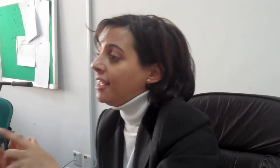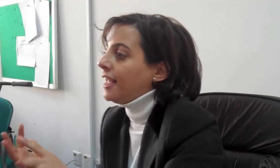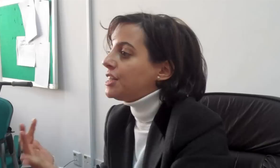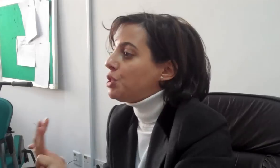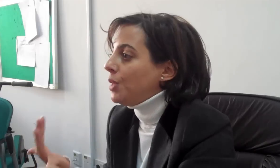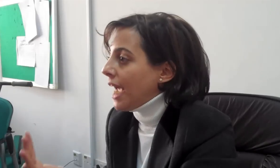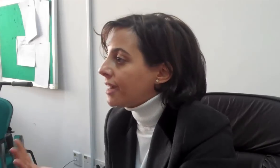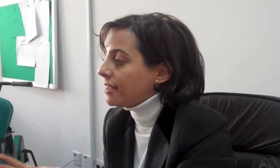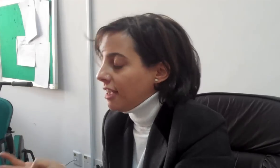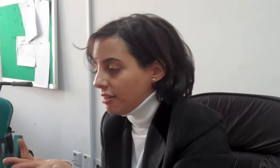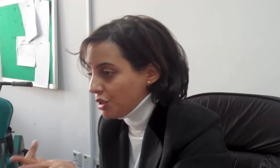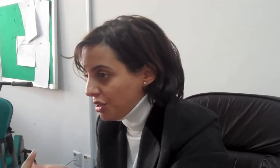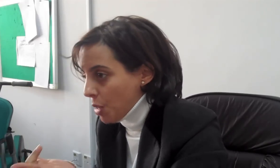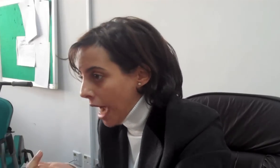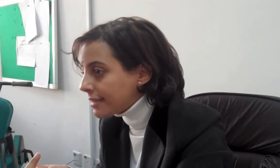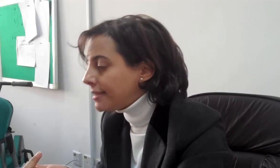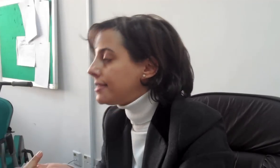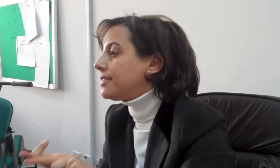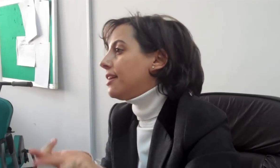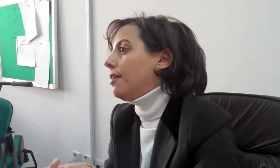point,